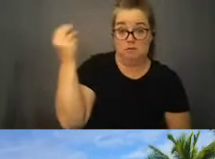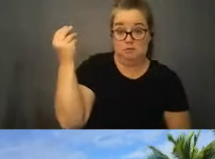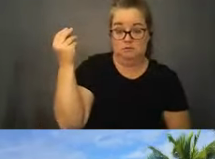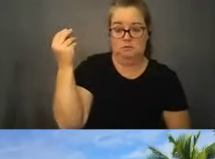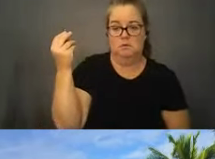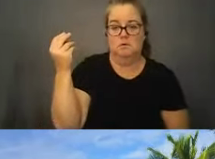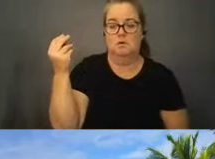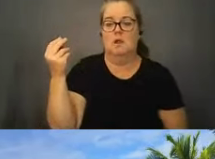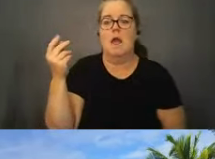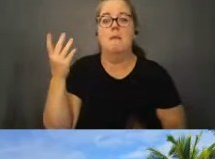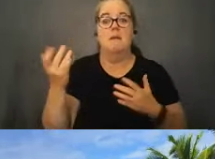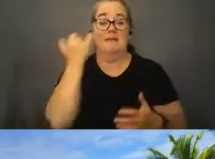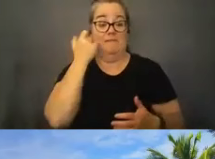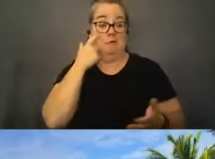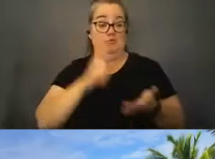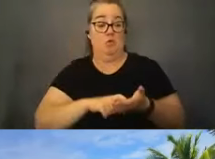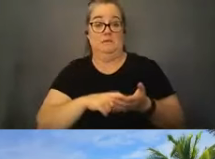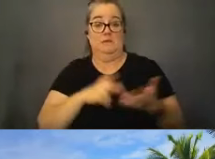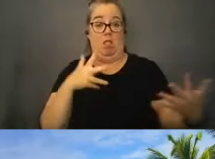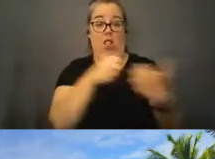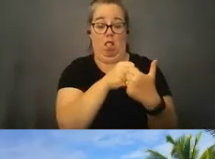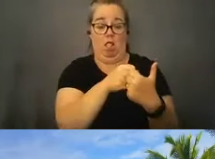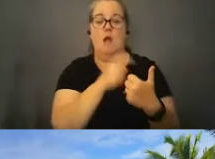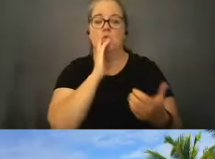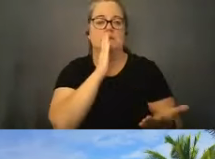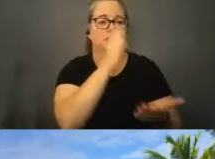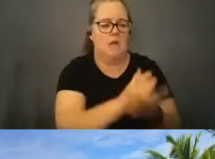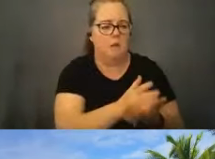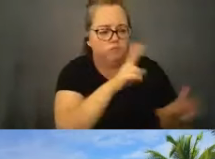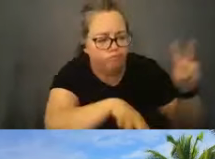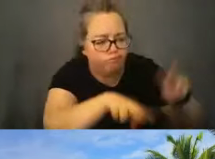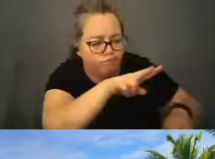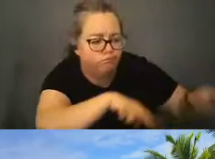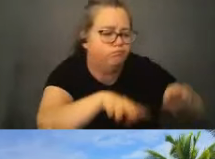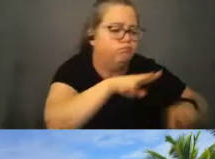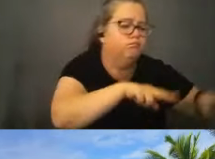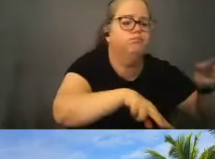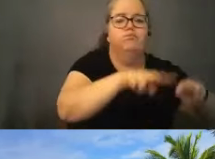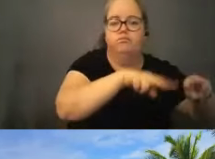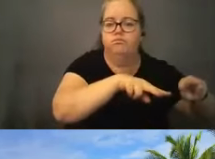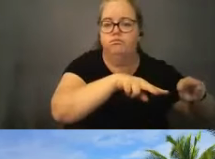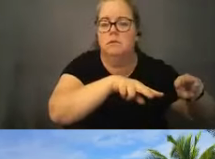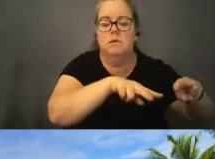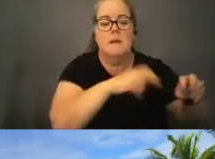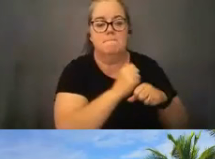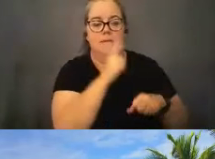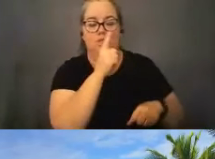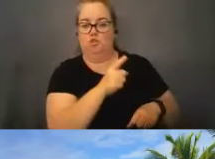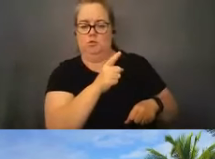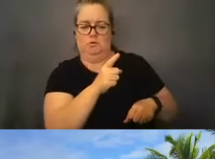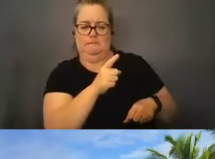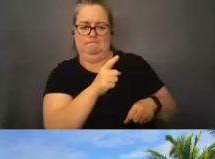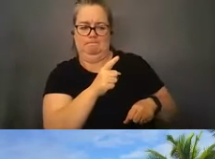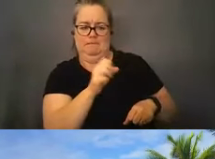car accident if I see it. We also have to look around and make sure, is it a